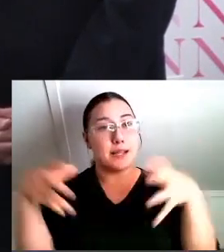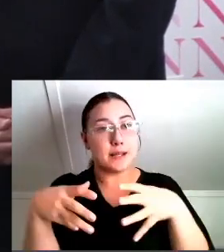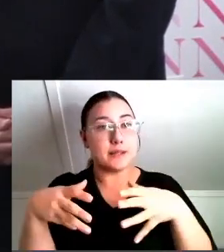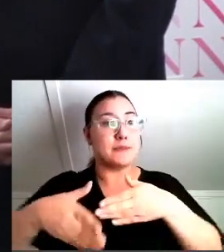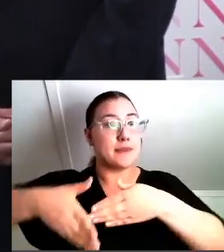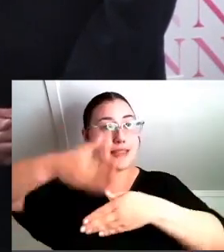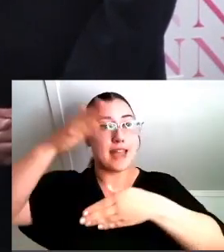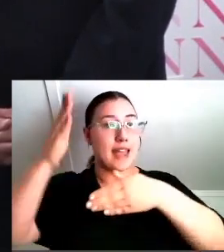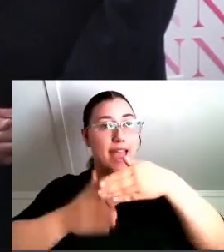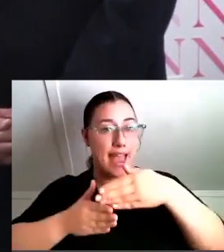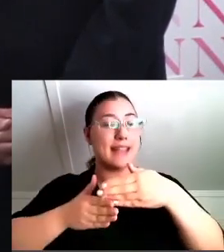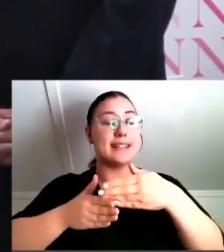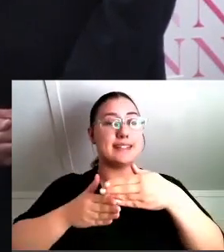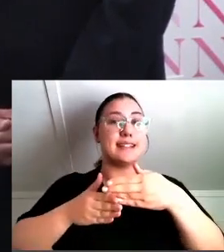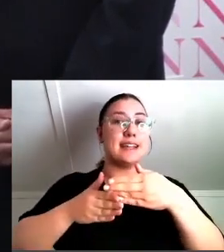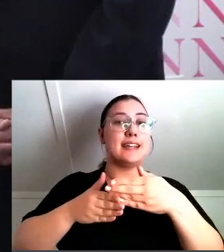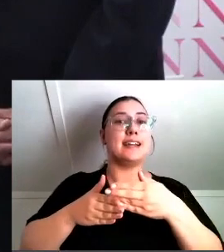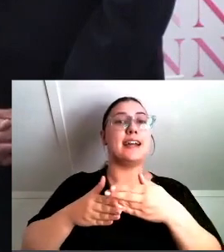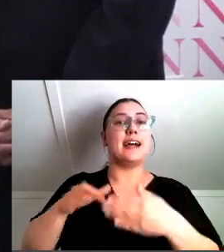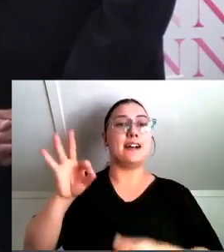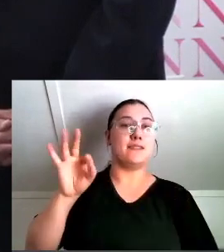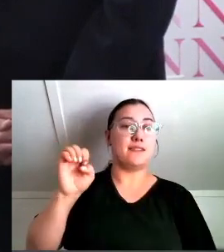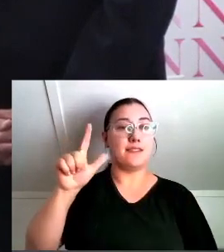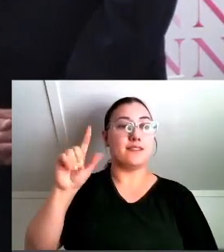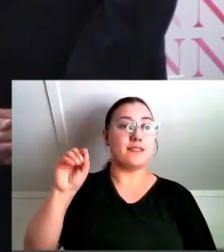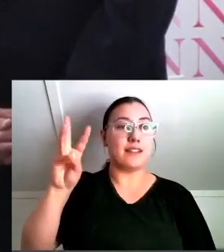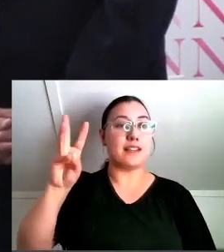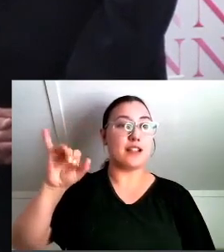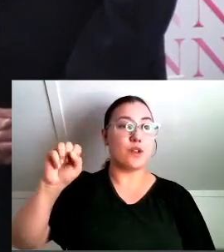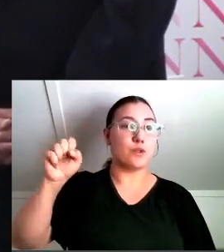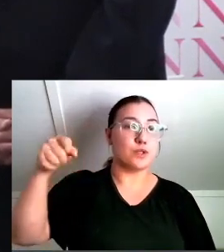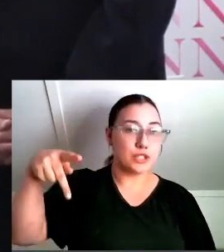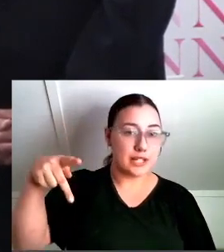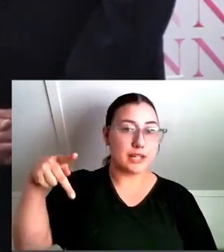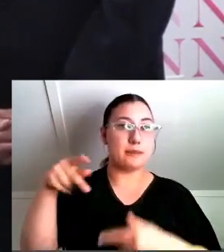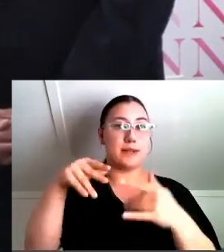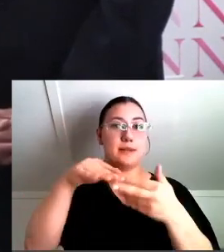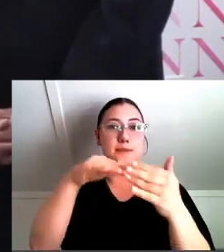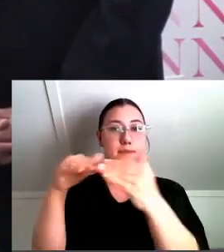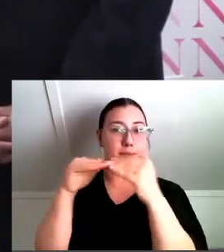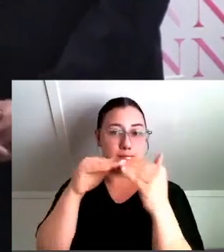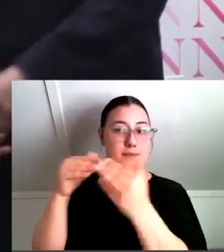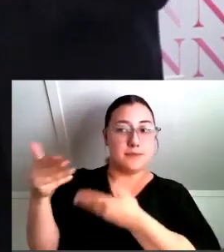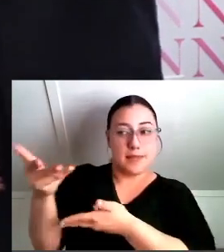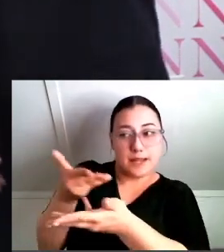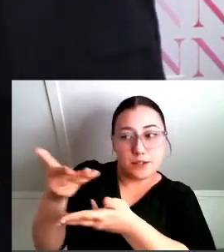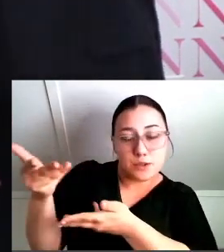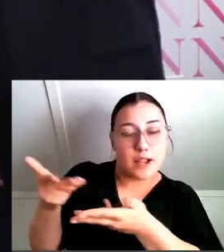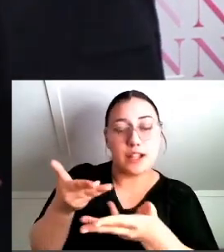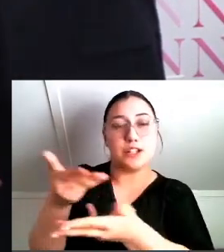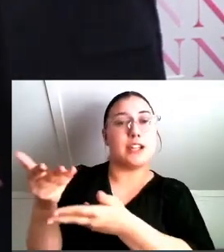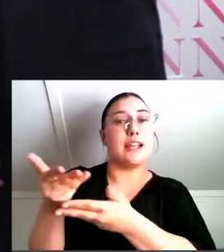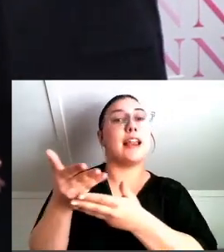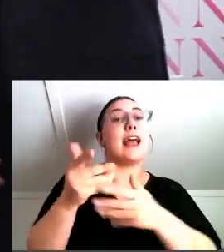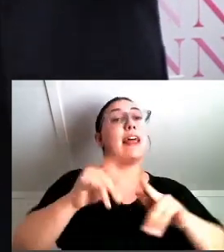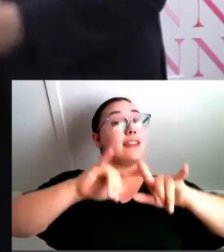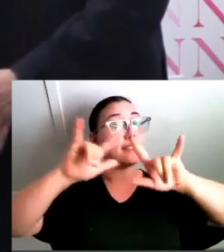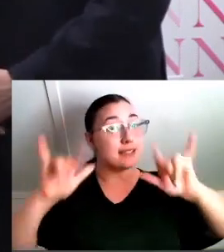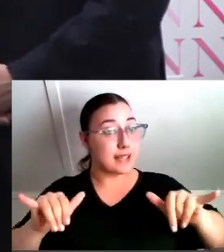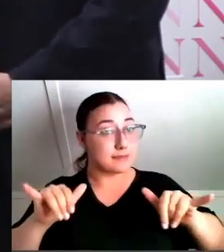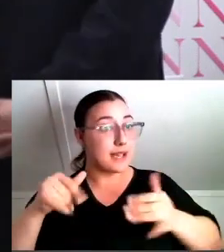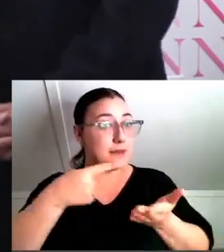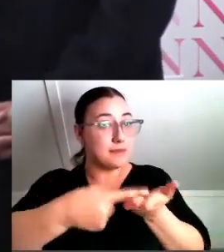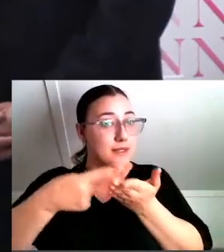and also to mark the beginning of a new one. Of course, also to generate broader conversations at the same time around the